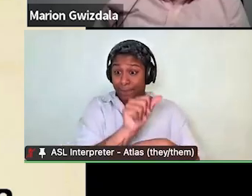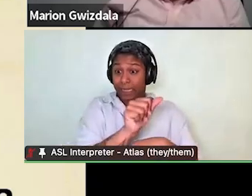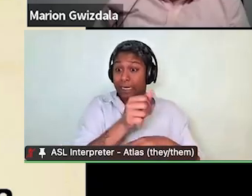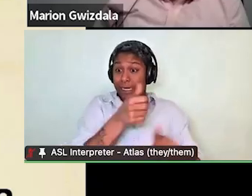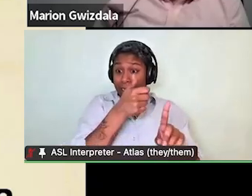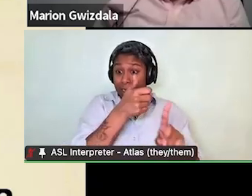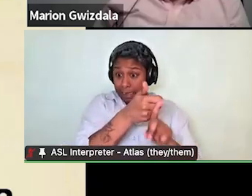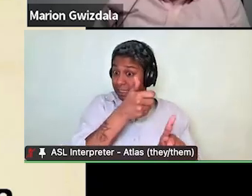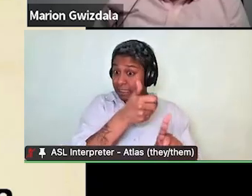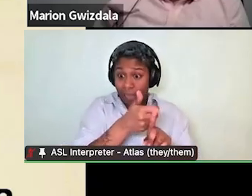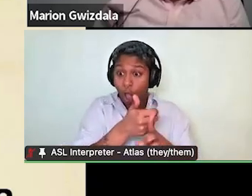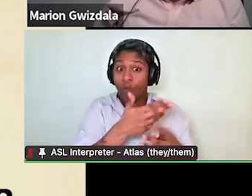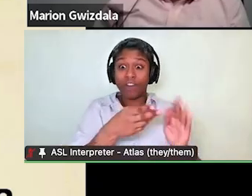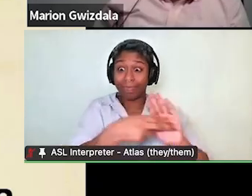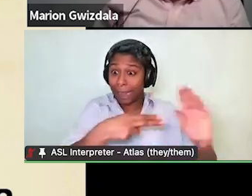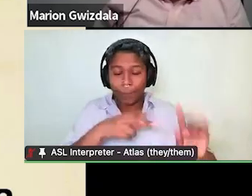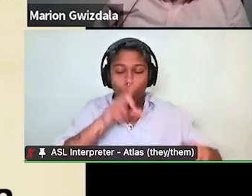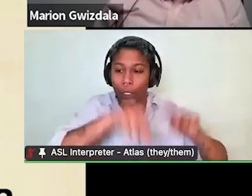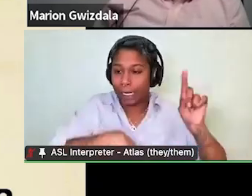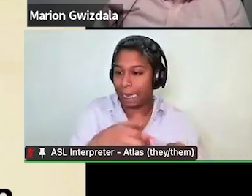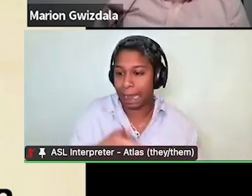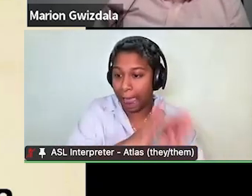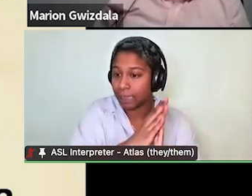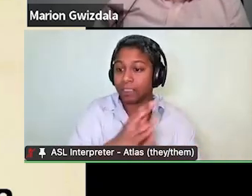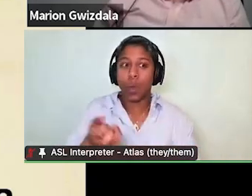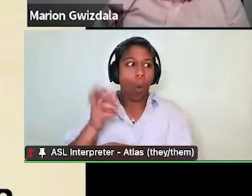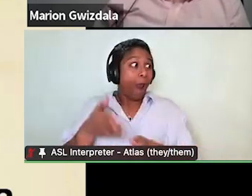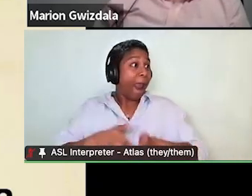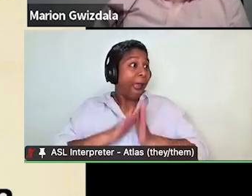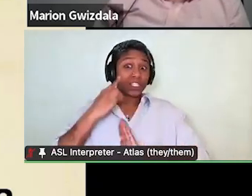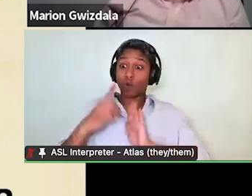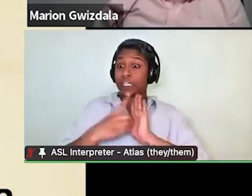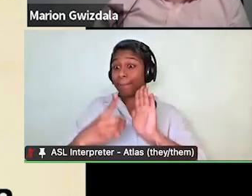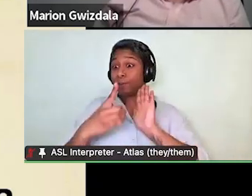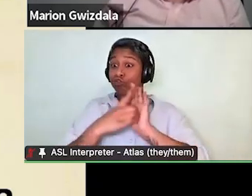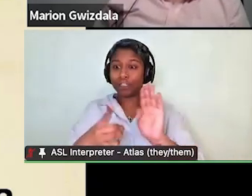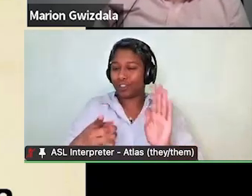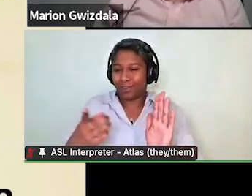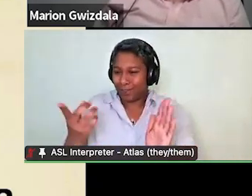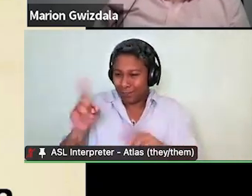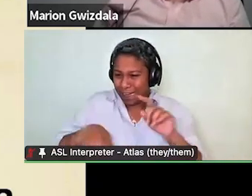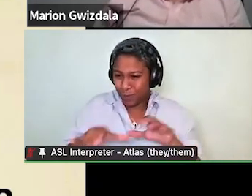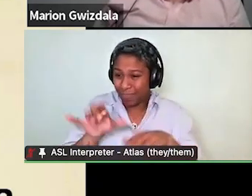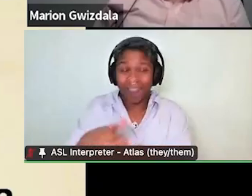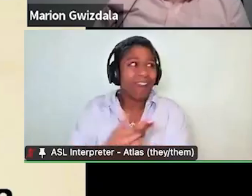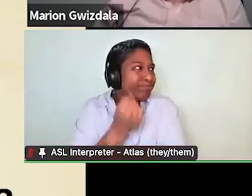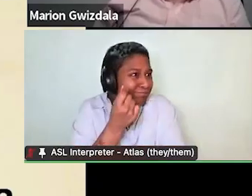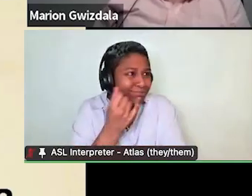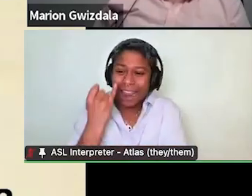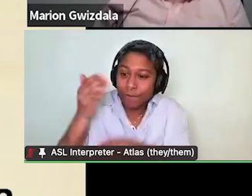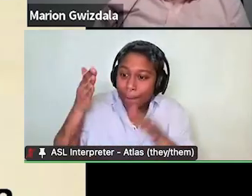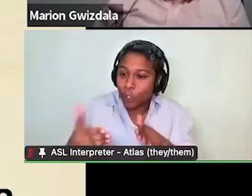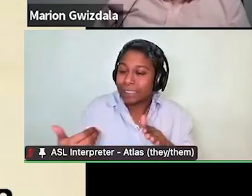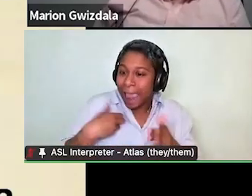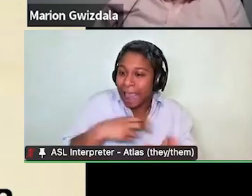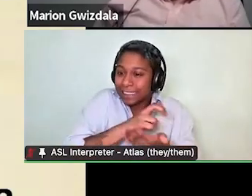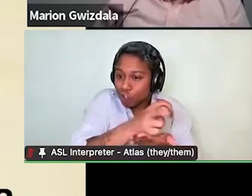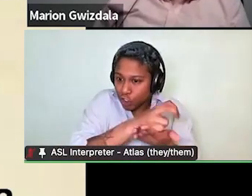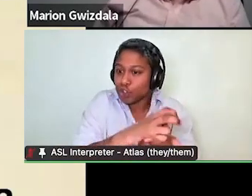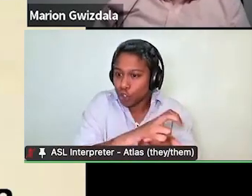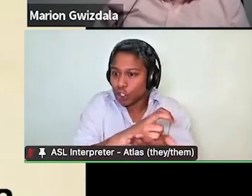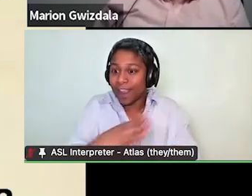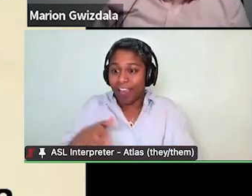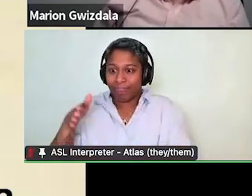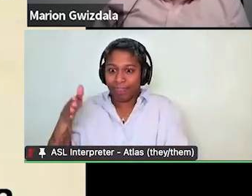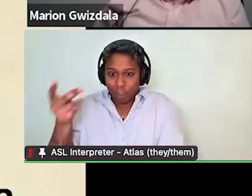dog that alerts them to the presence of seizures, there's no way that person can demonstrate what that dog does without having a